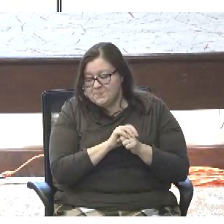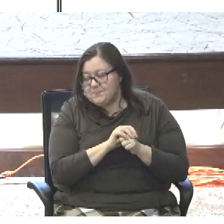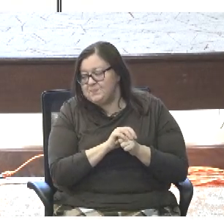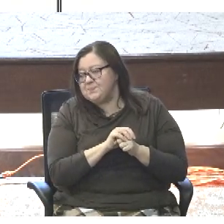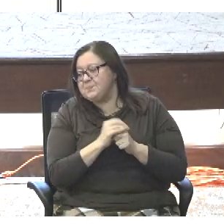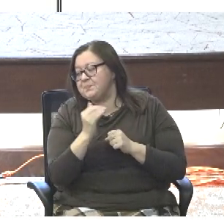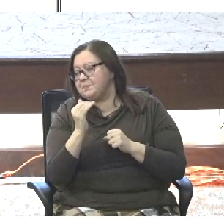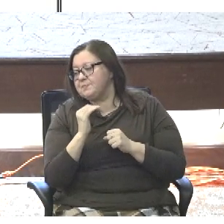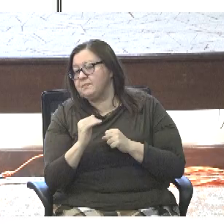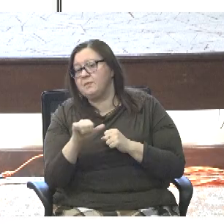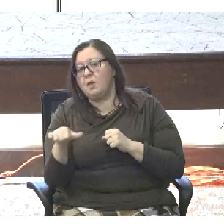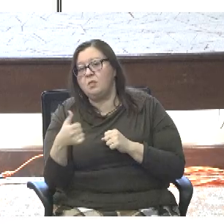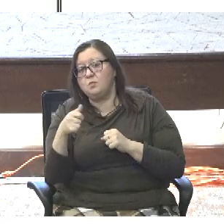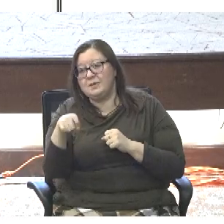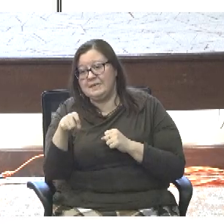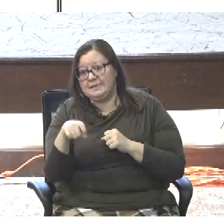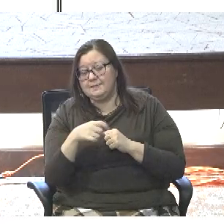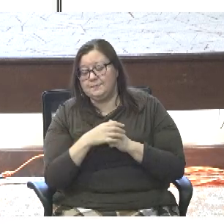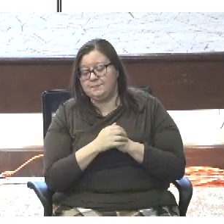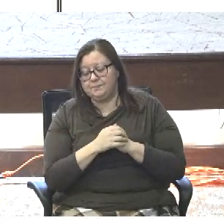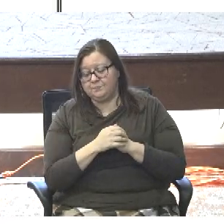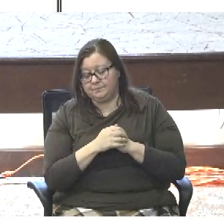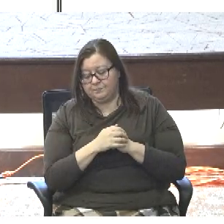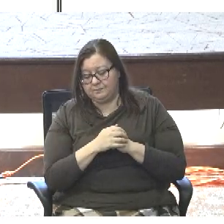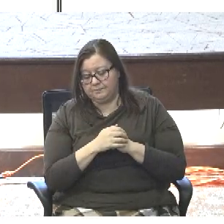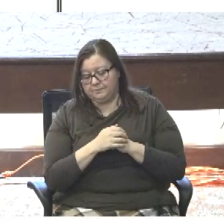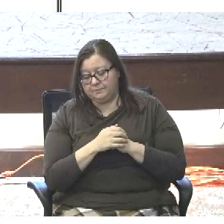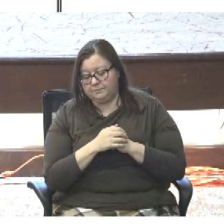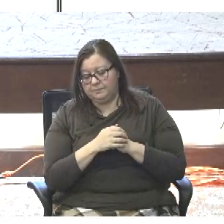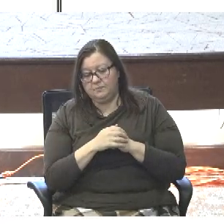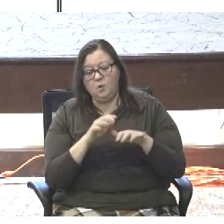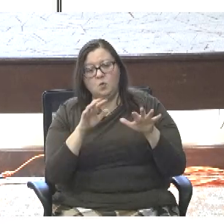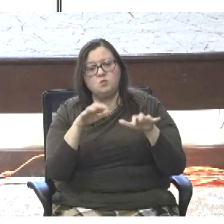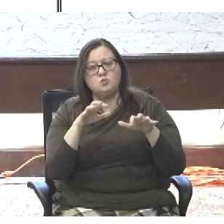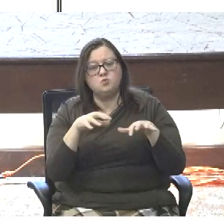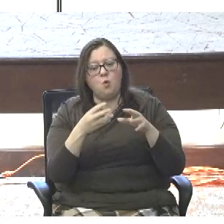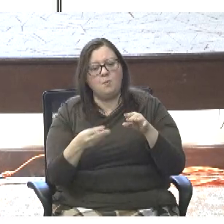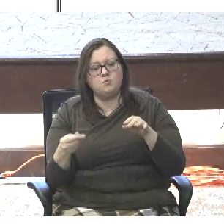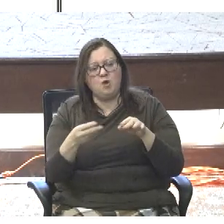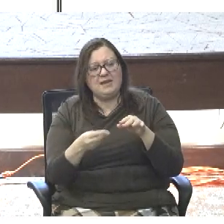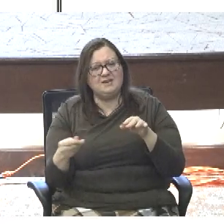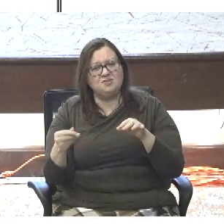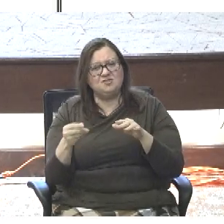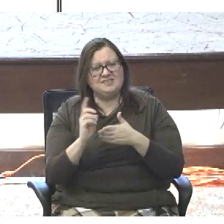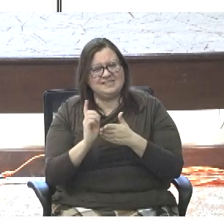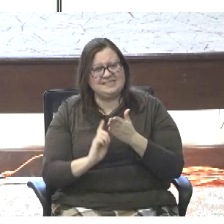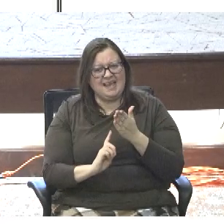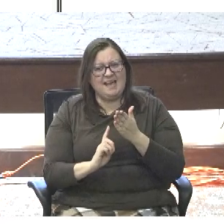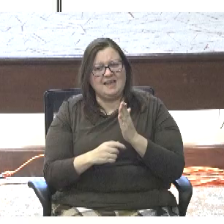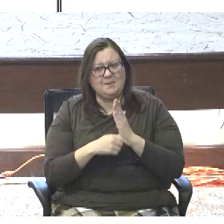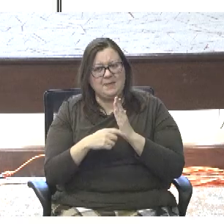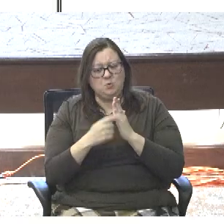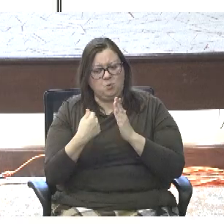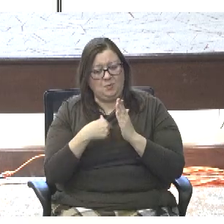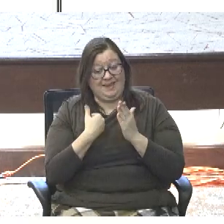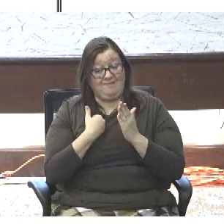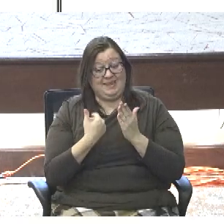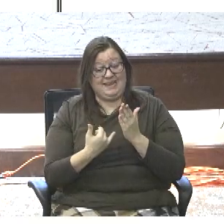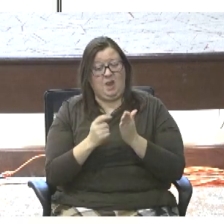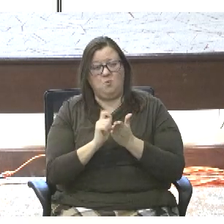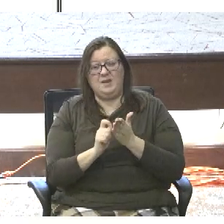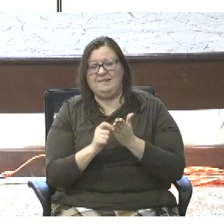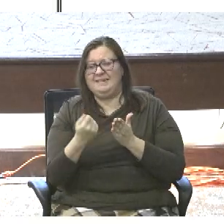One of the other needs is that the storm drainage design manual that the City of Waco currently has was written